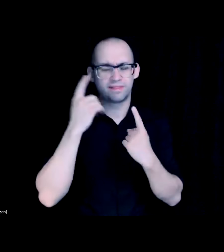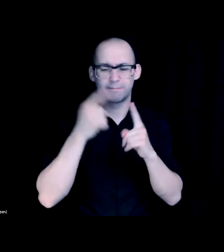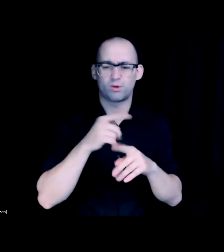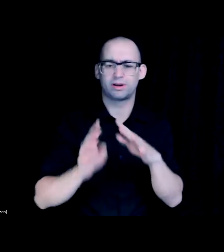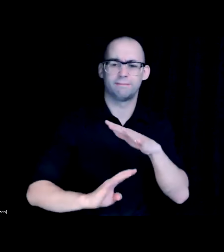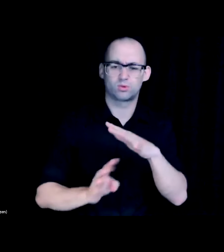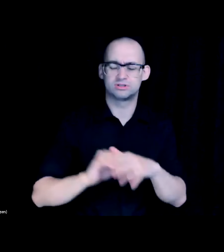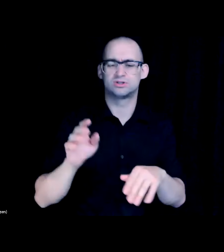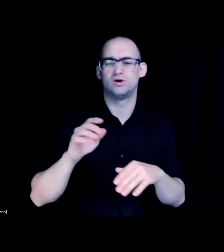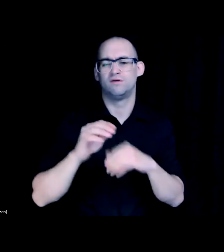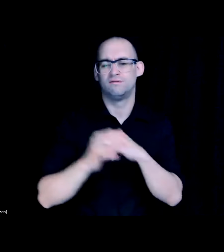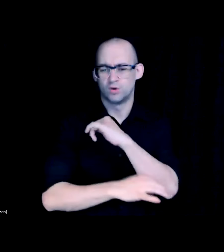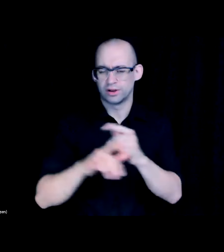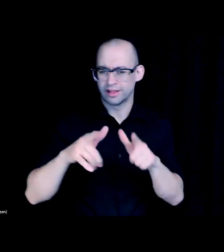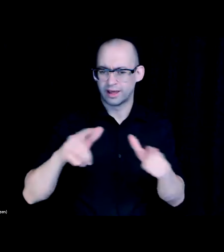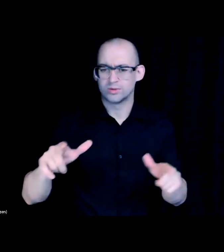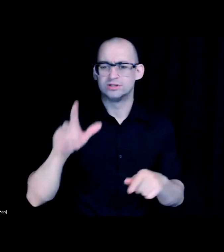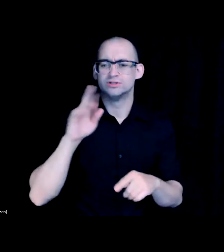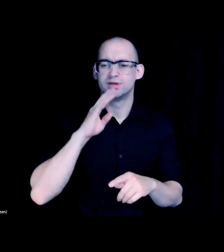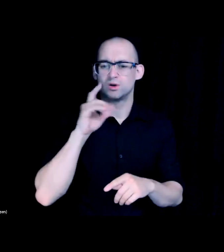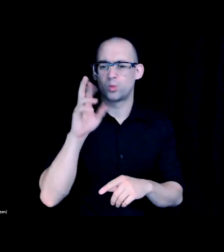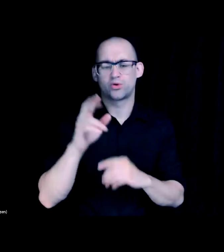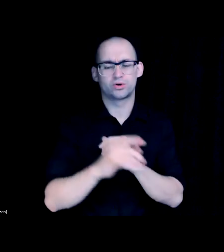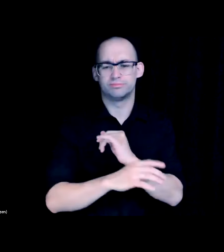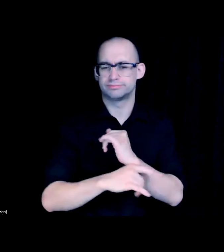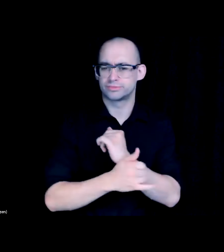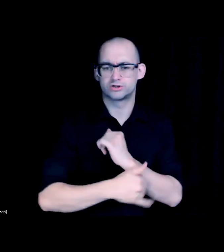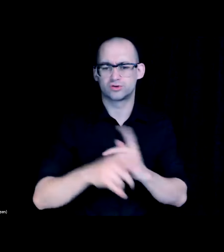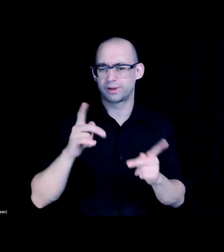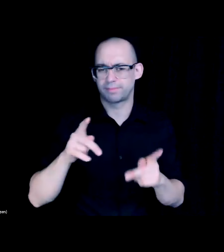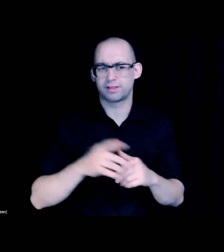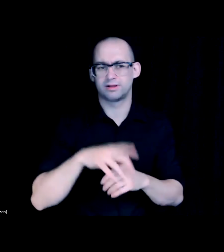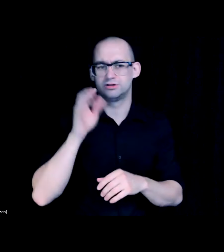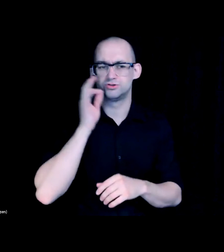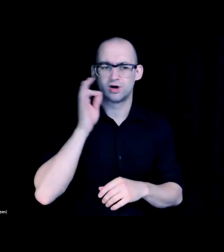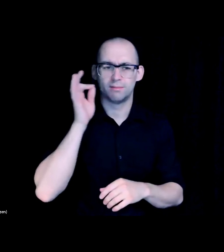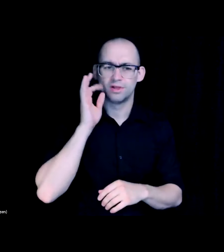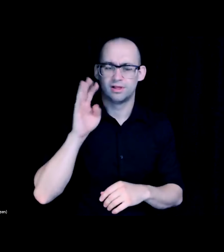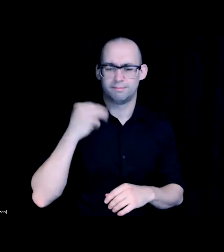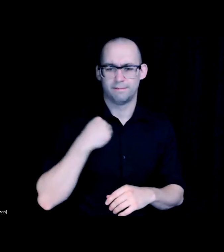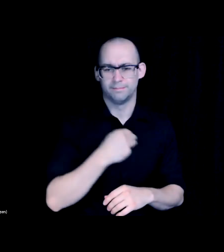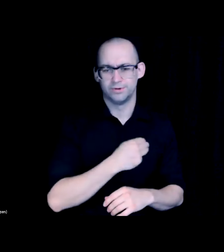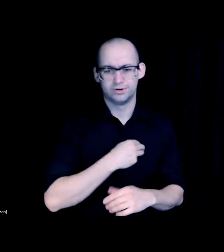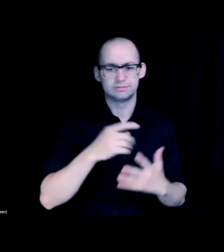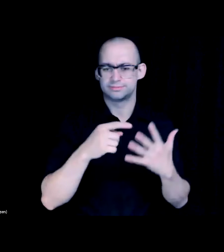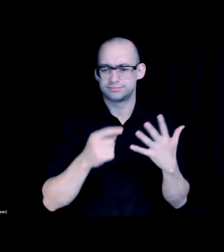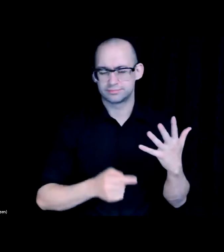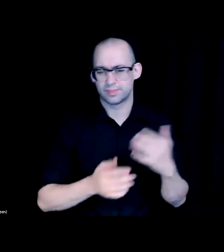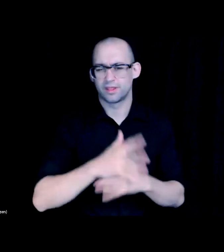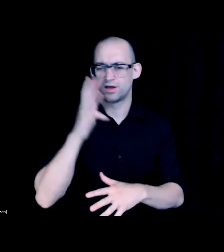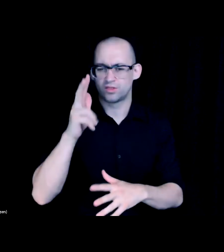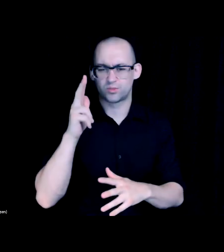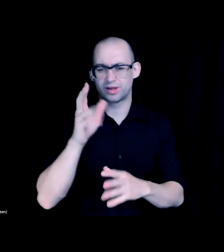immigrants, foreign language speakers, poor, rural people, tribal members, etc. We have three main